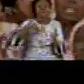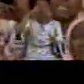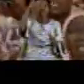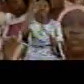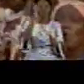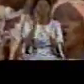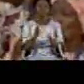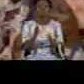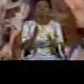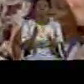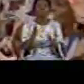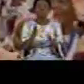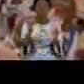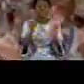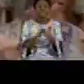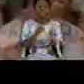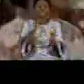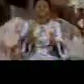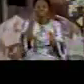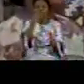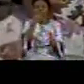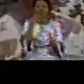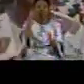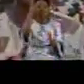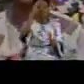that is who you